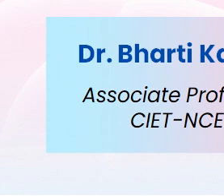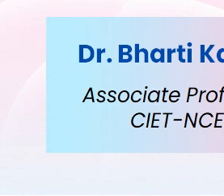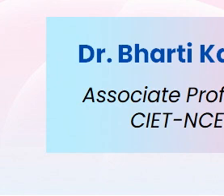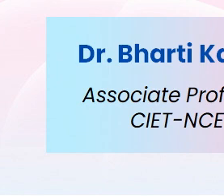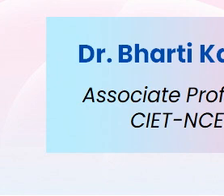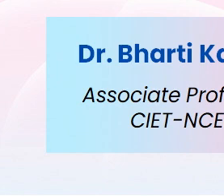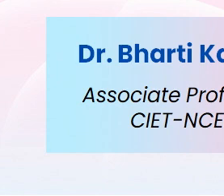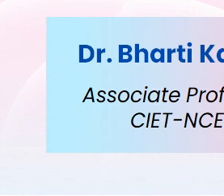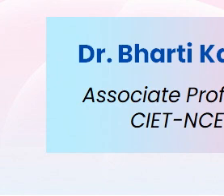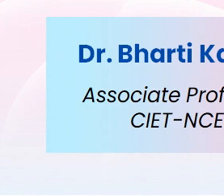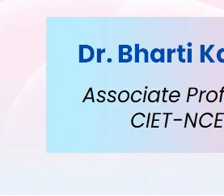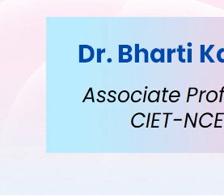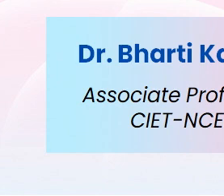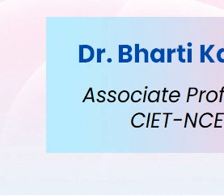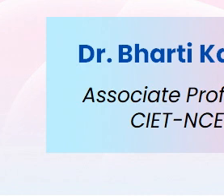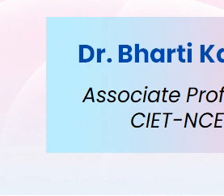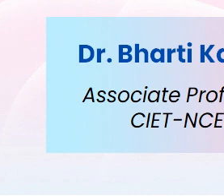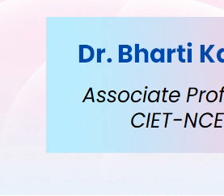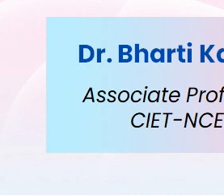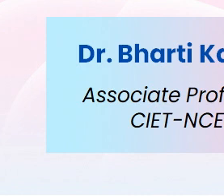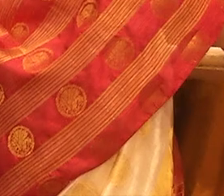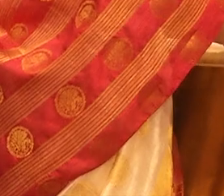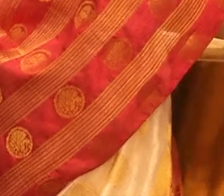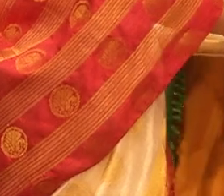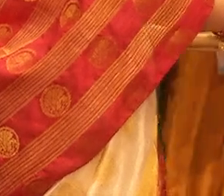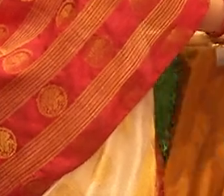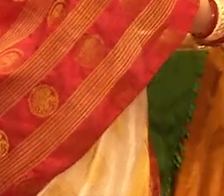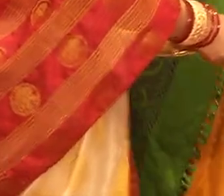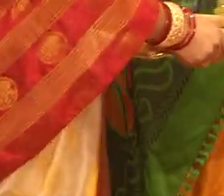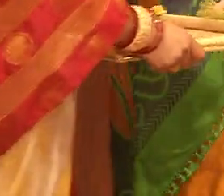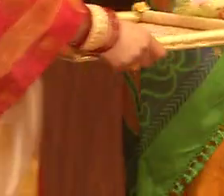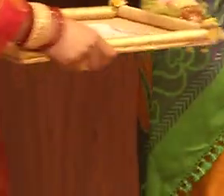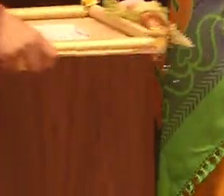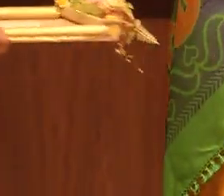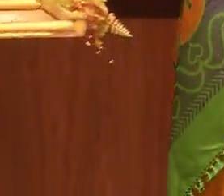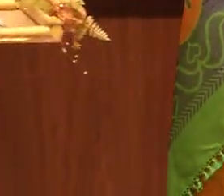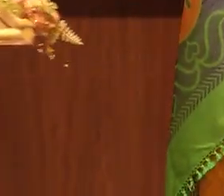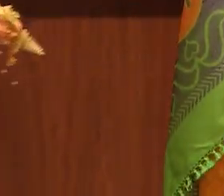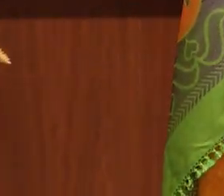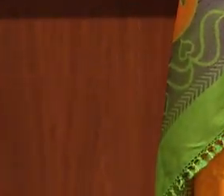Big round of applause for Dr. Bharti.